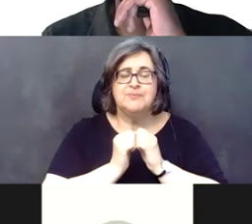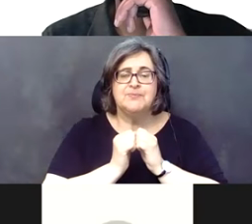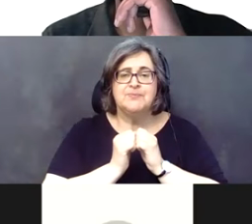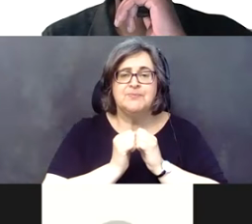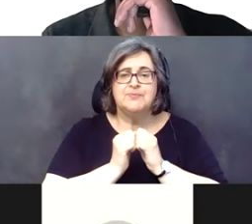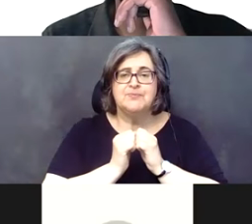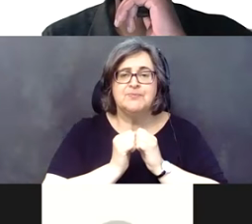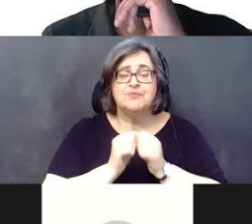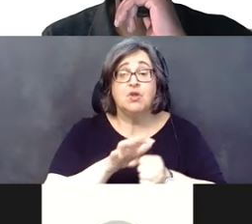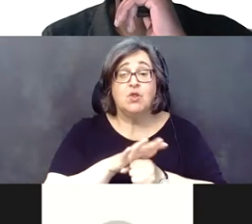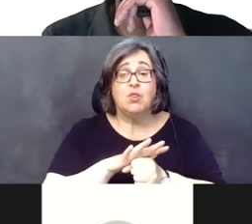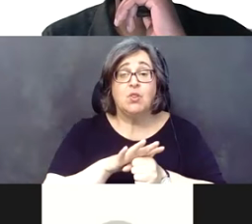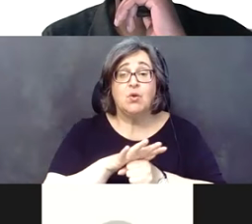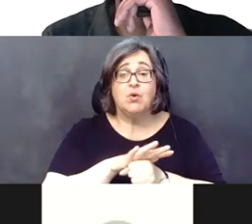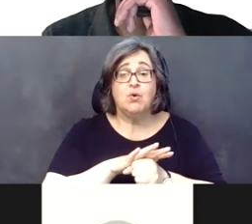the local